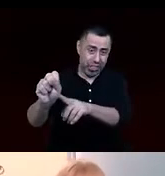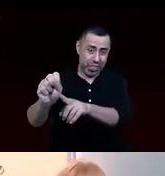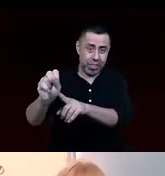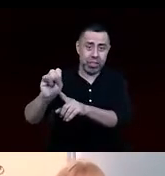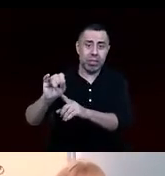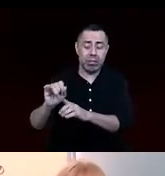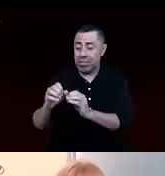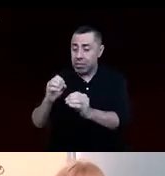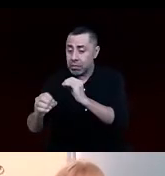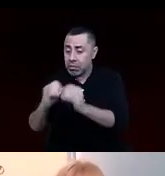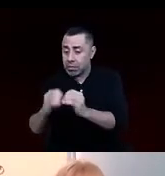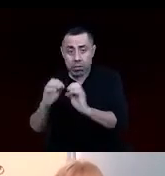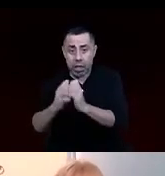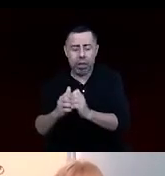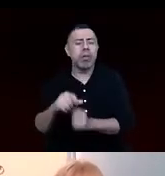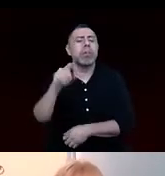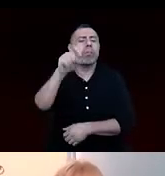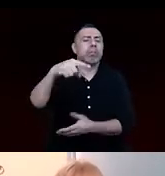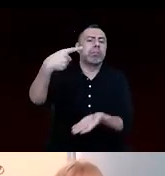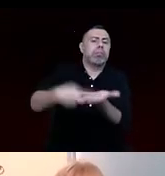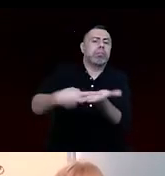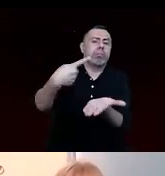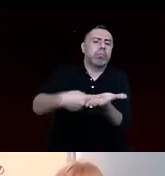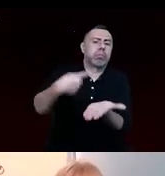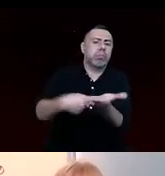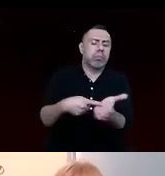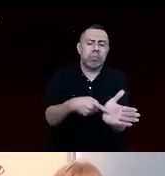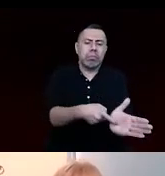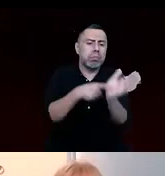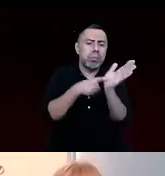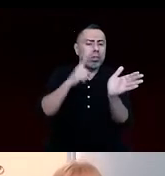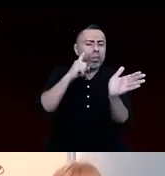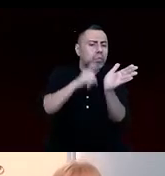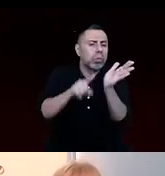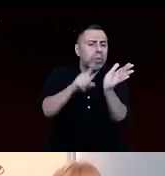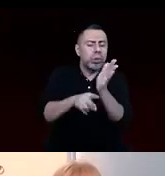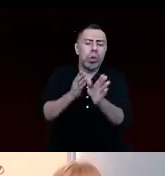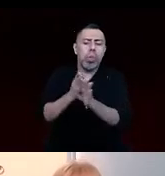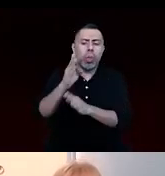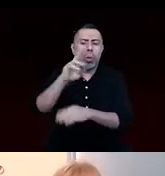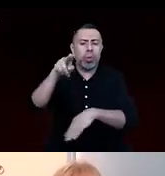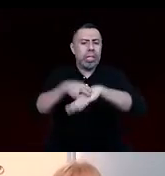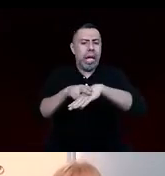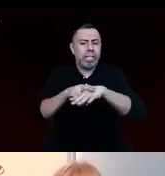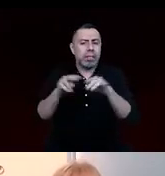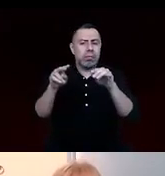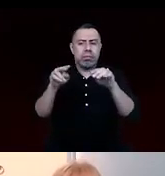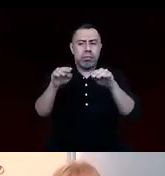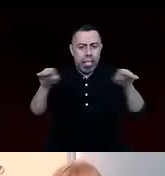discussed, researched, I would say a national panel, and come up with some